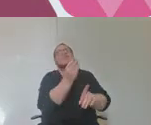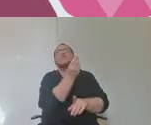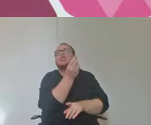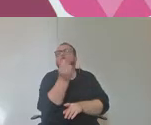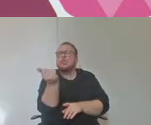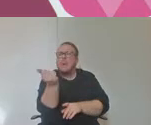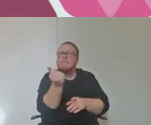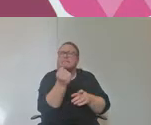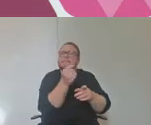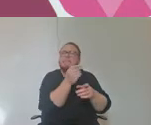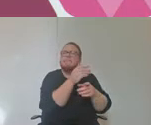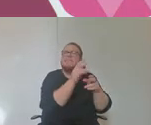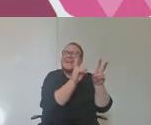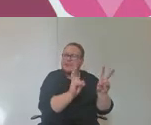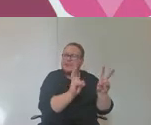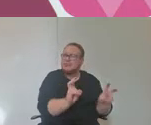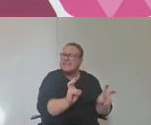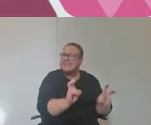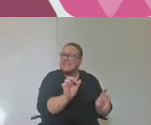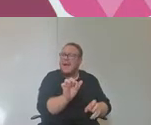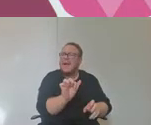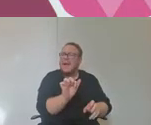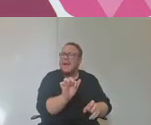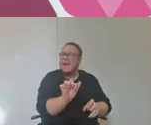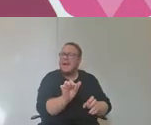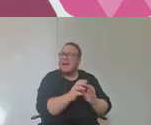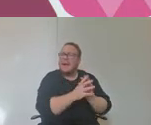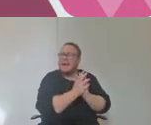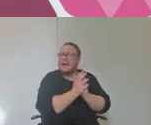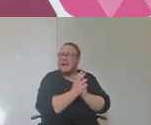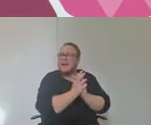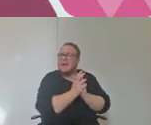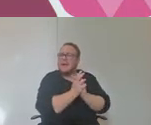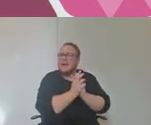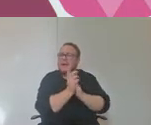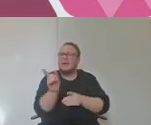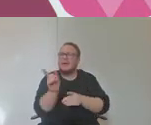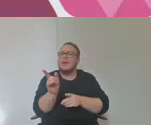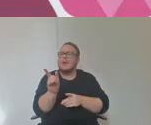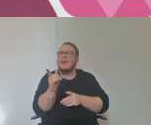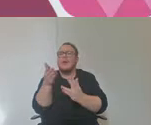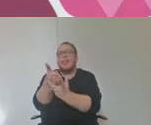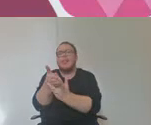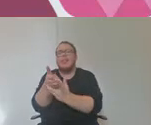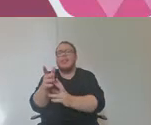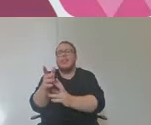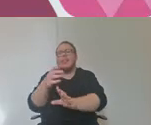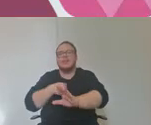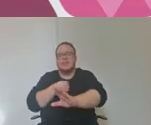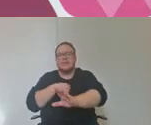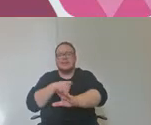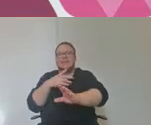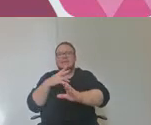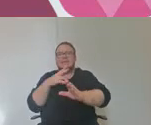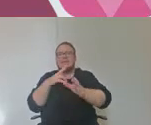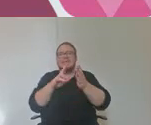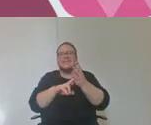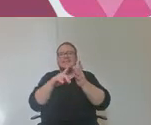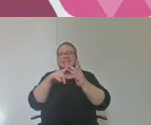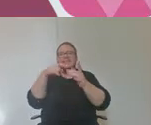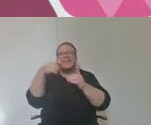be, yeah. So if there's Sorry, Cheryl, I was going to say, Nikki was wondering about coming in